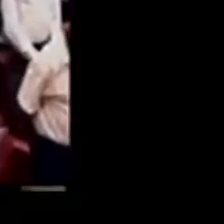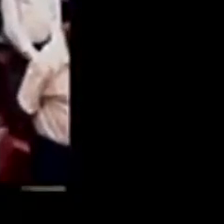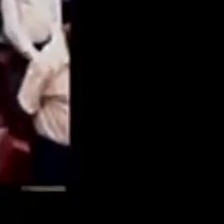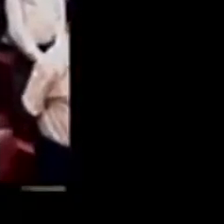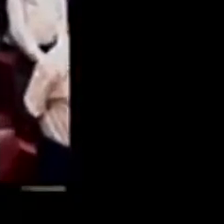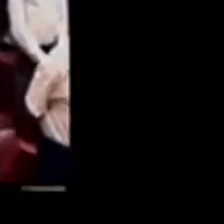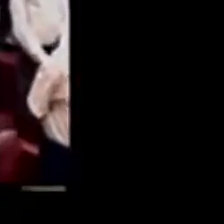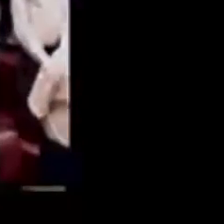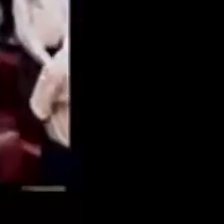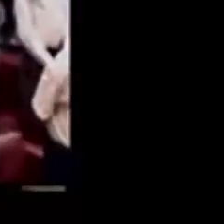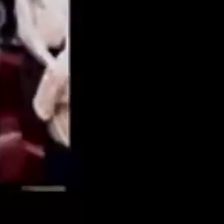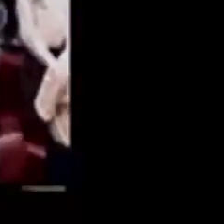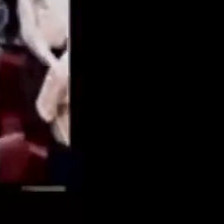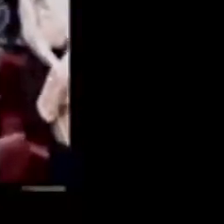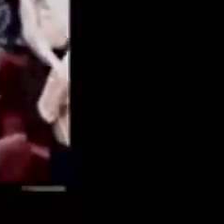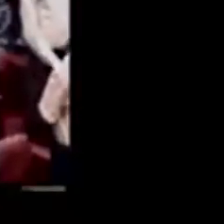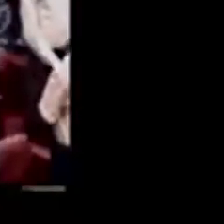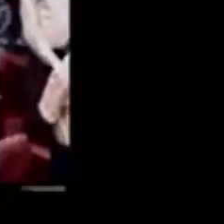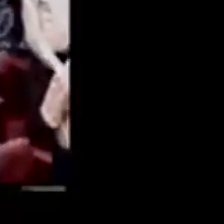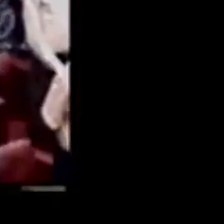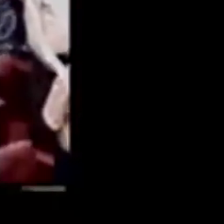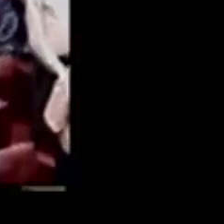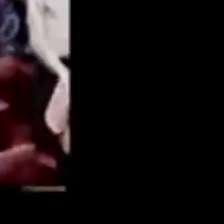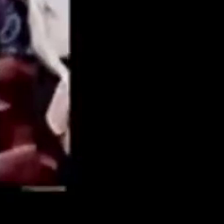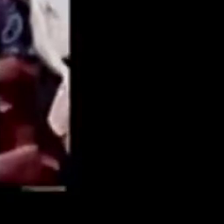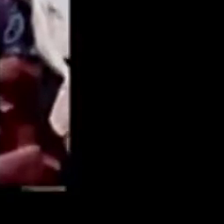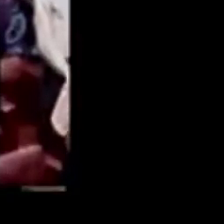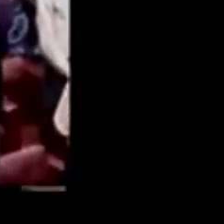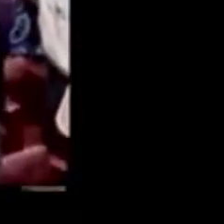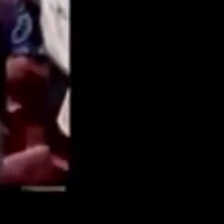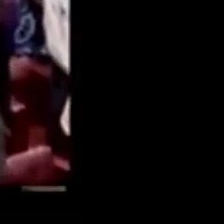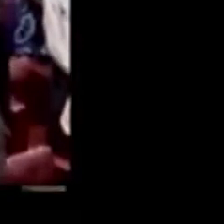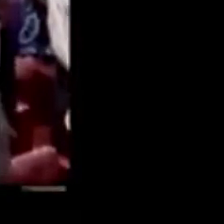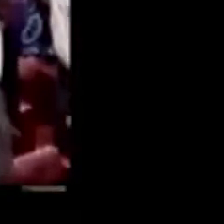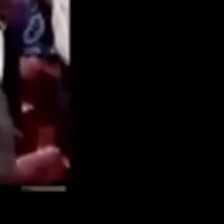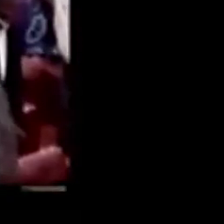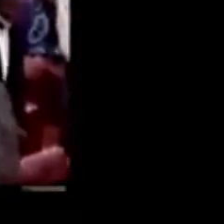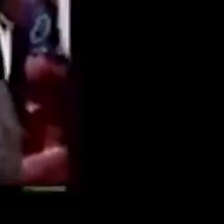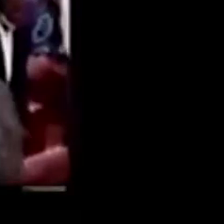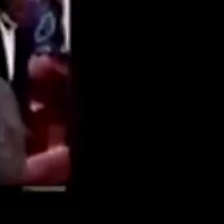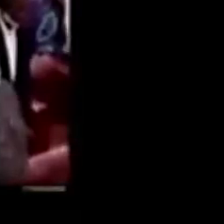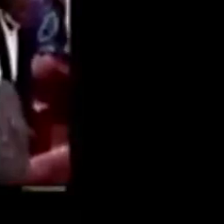do as you have learned in the Word of God.